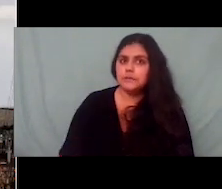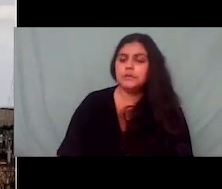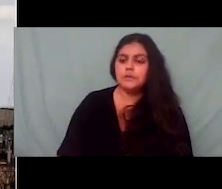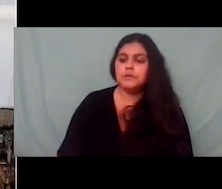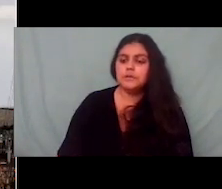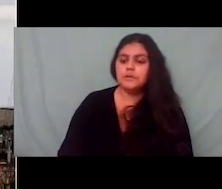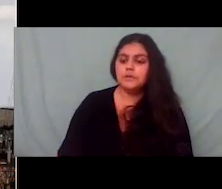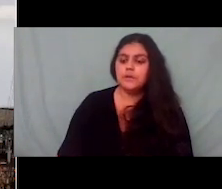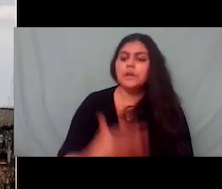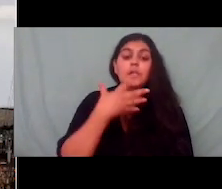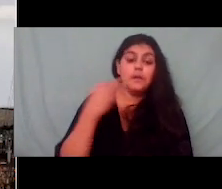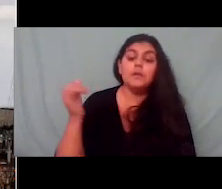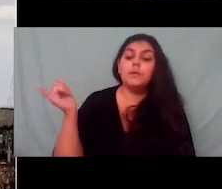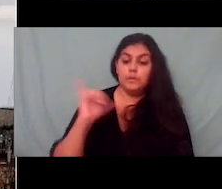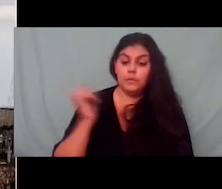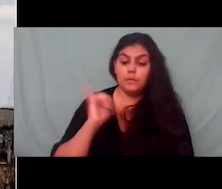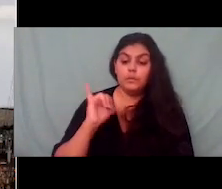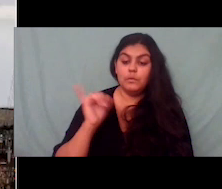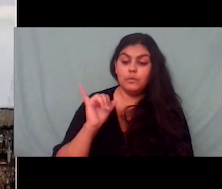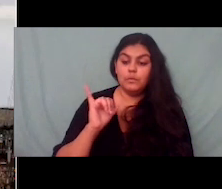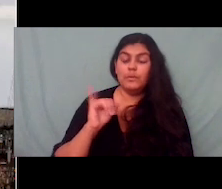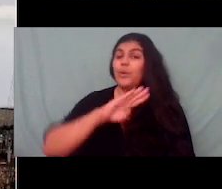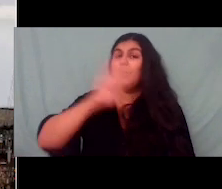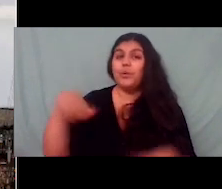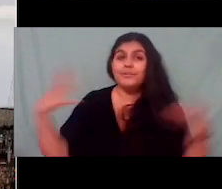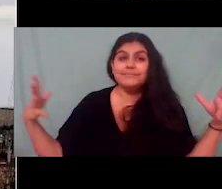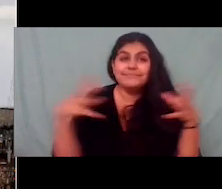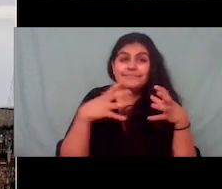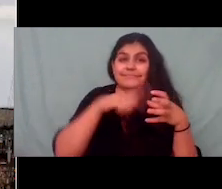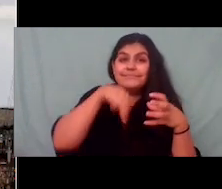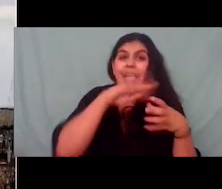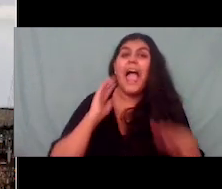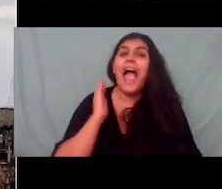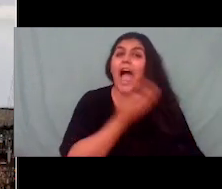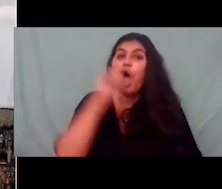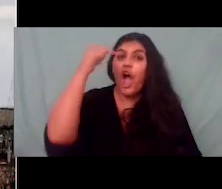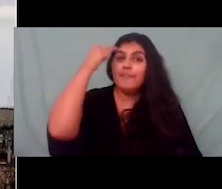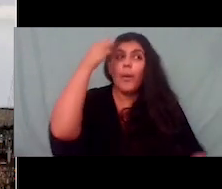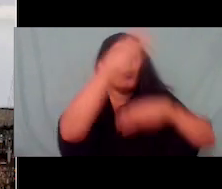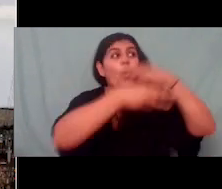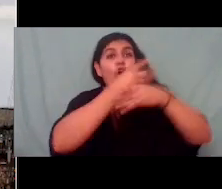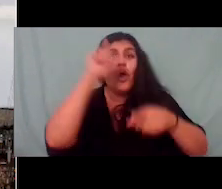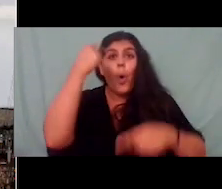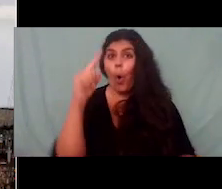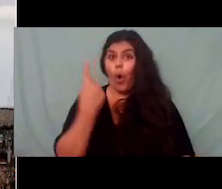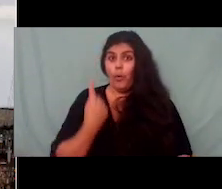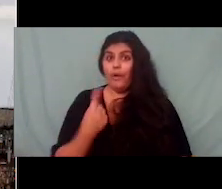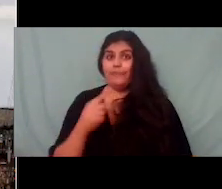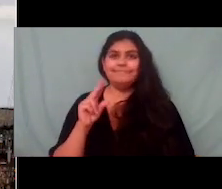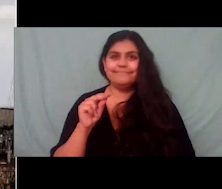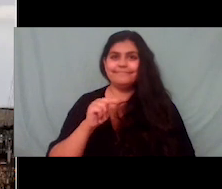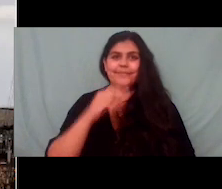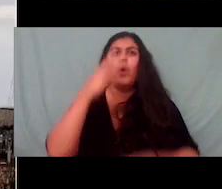also it's also kind of collective, our governments around the world. I mean, we don't live in a bubble, as Sarah said,